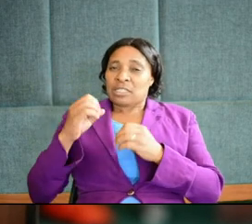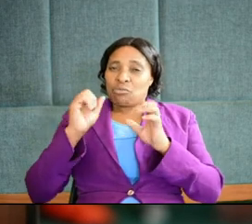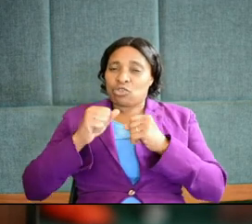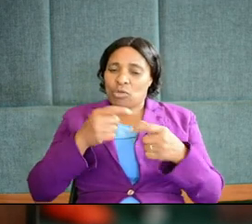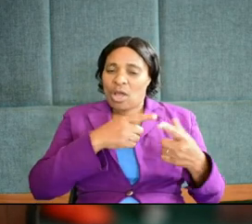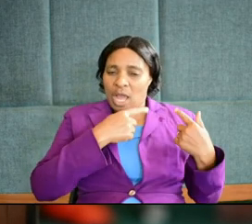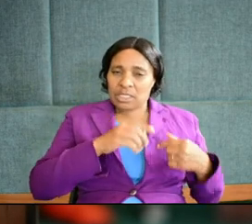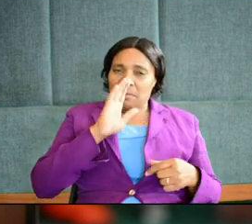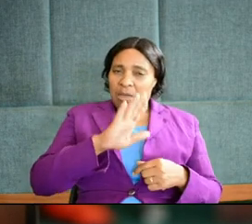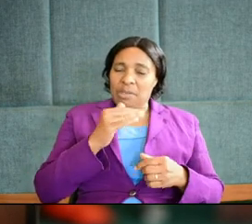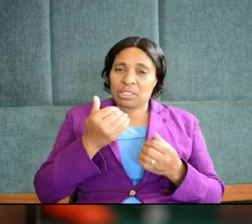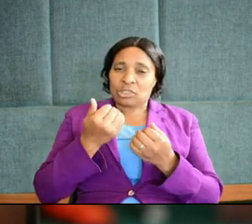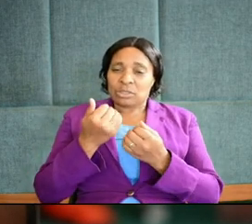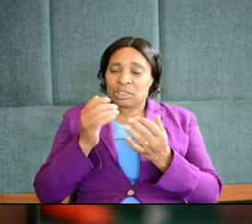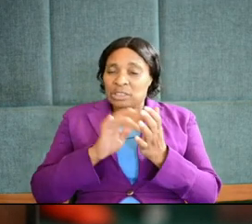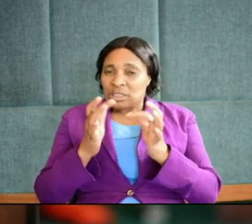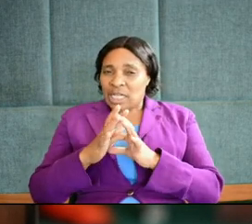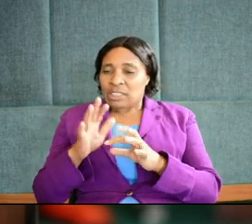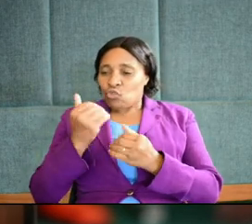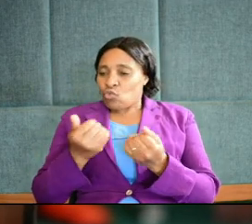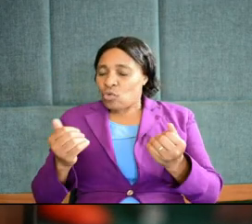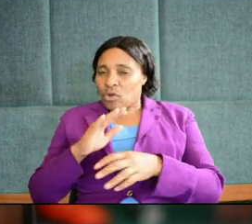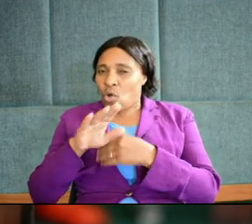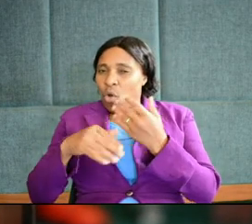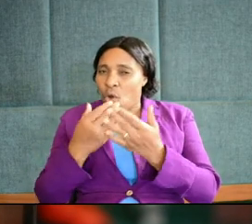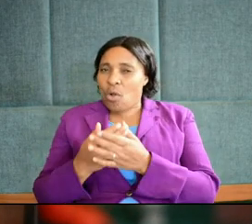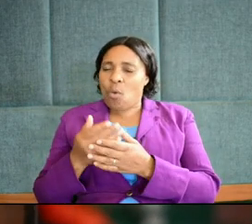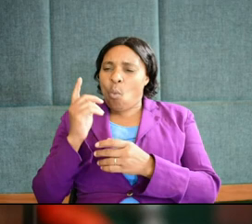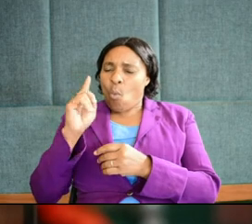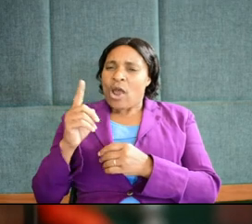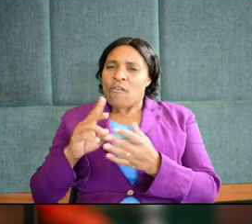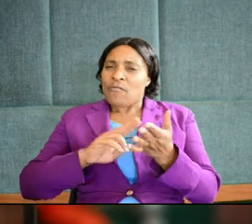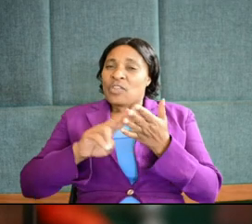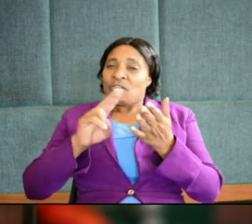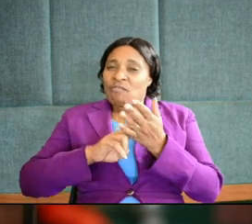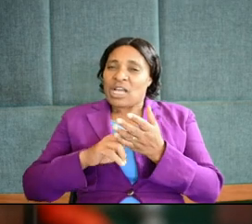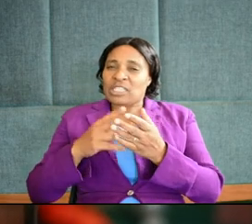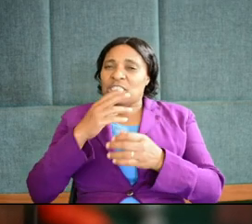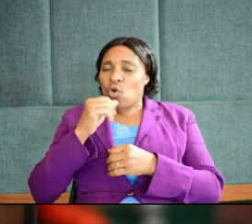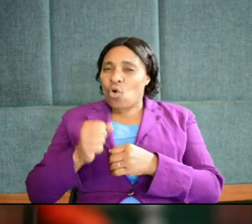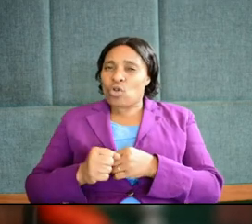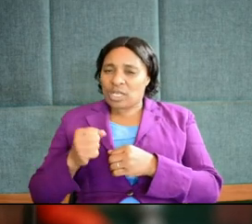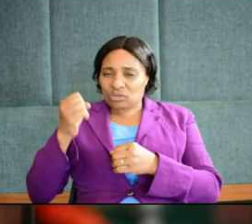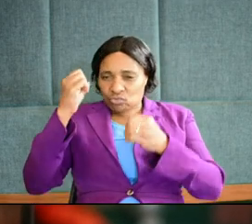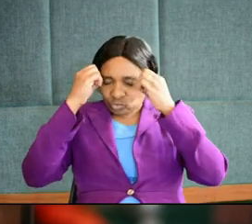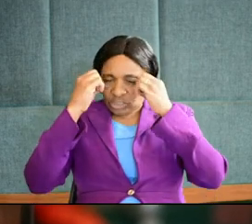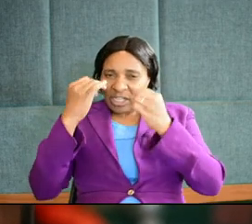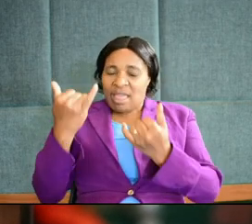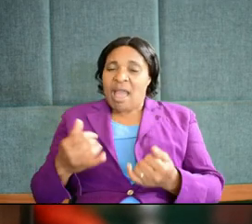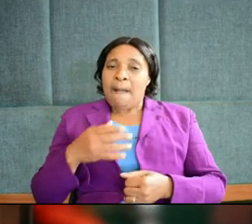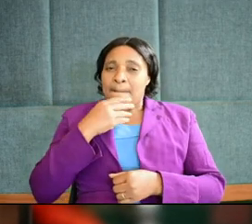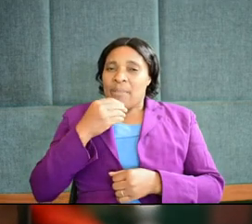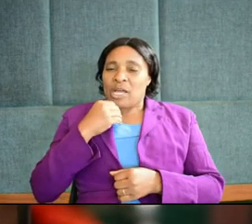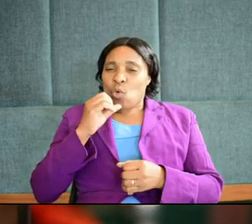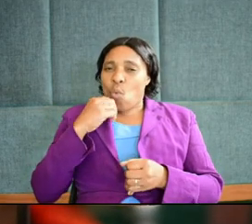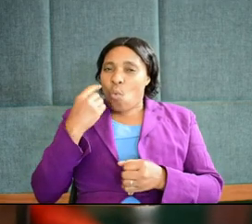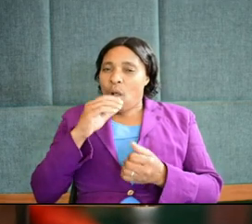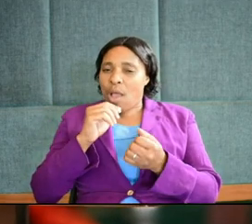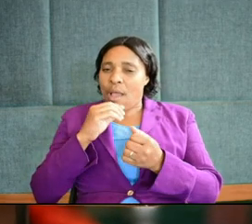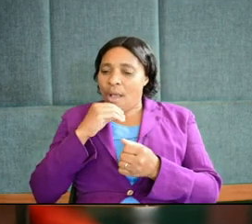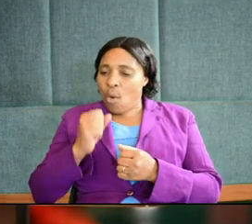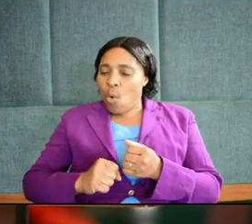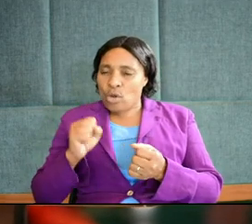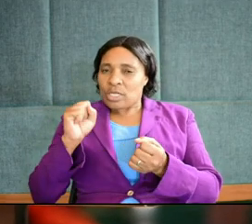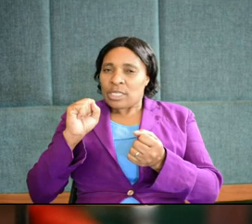to Jesus in baptism. One of their favorite memories is of an older student, a young man of about 18 who came to school from